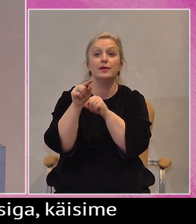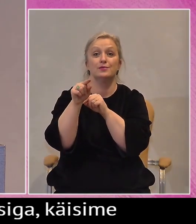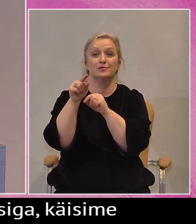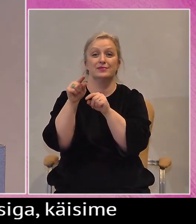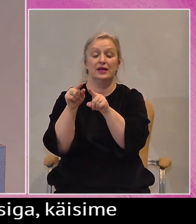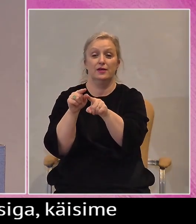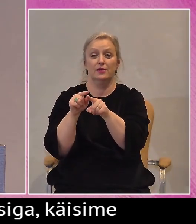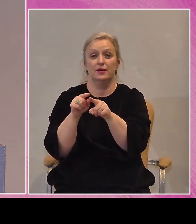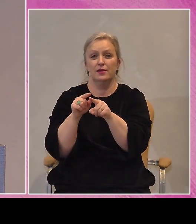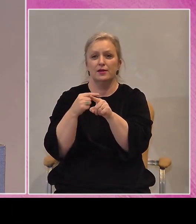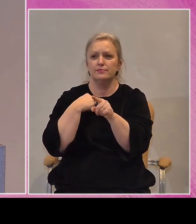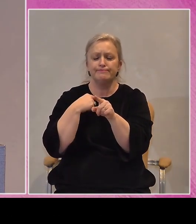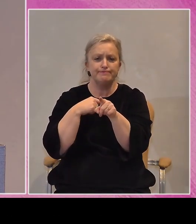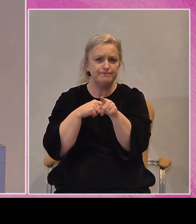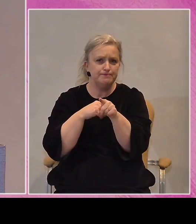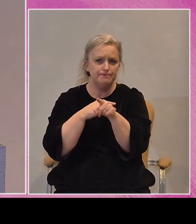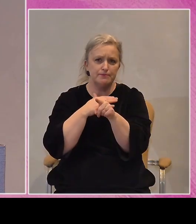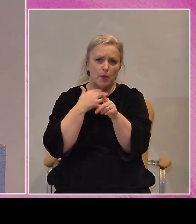research.